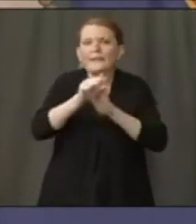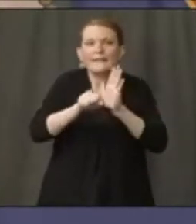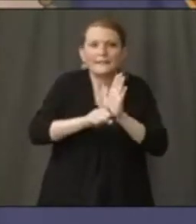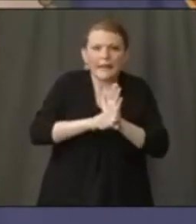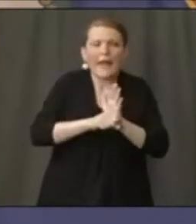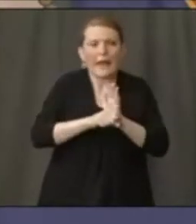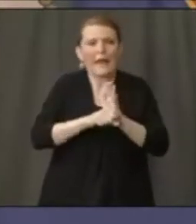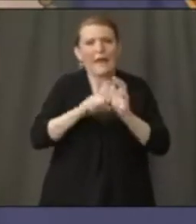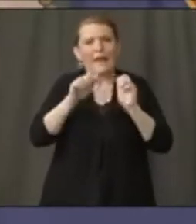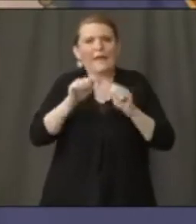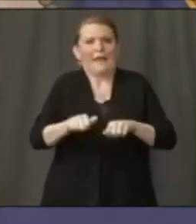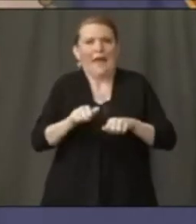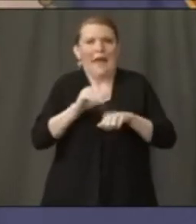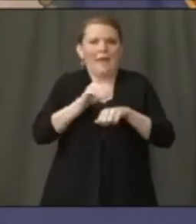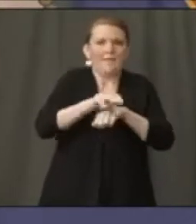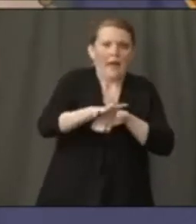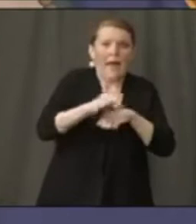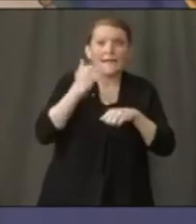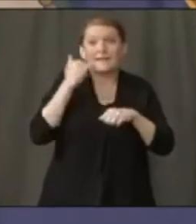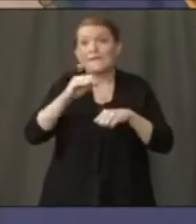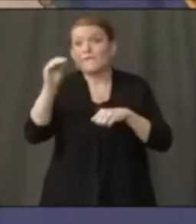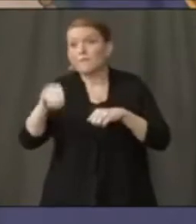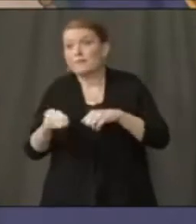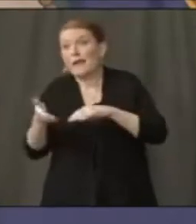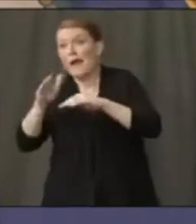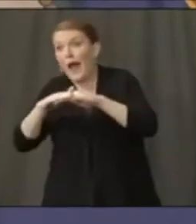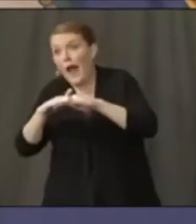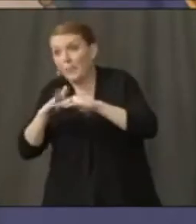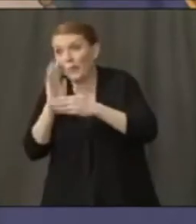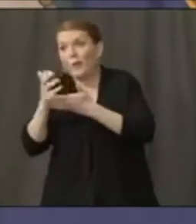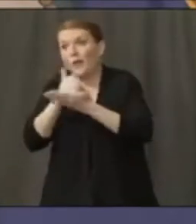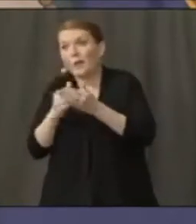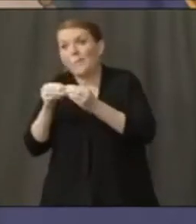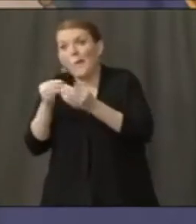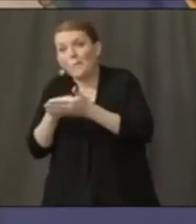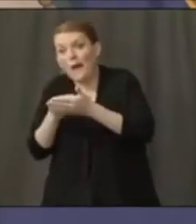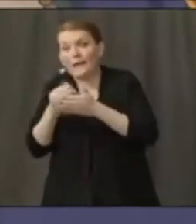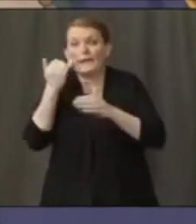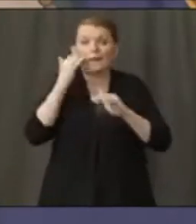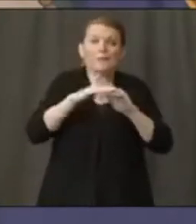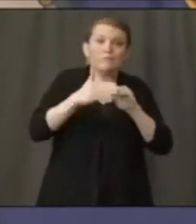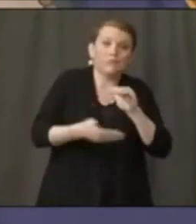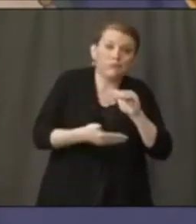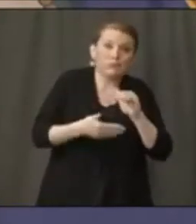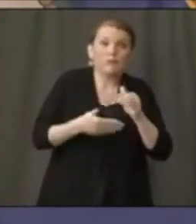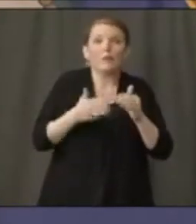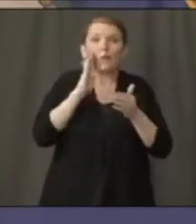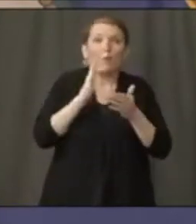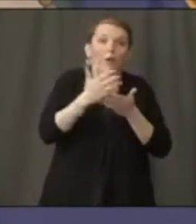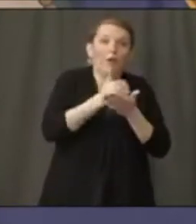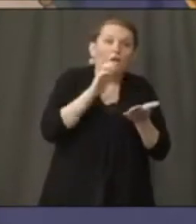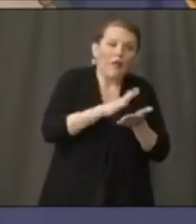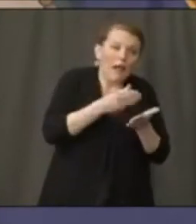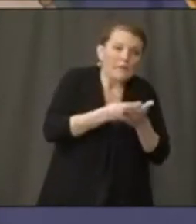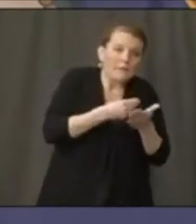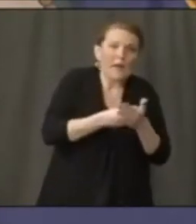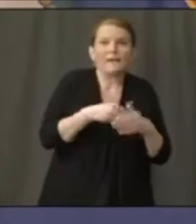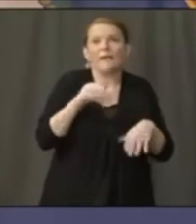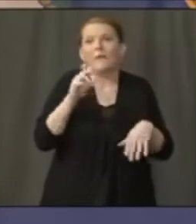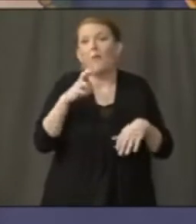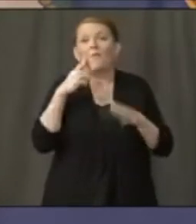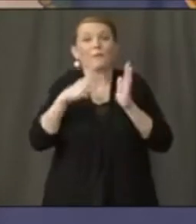there. And that hits, you know, New York and New Jersey a little bit harder, Connecticut a little bit less, and some other states a lot